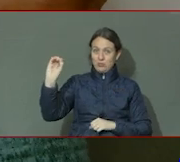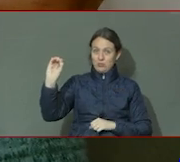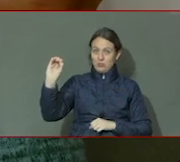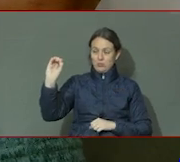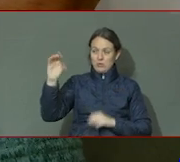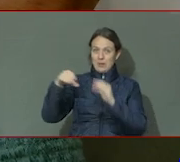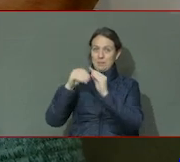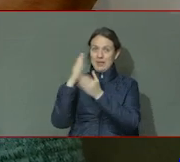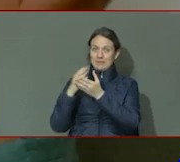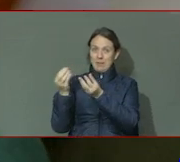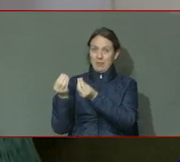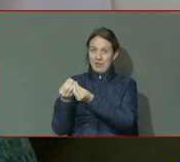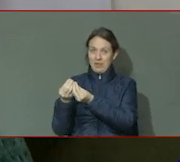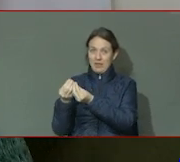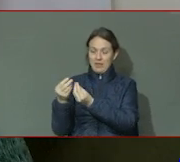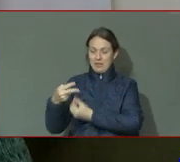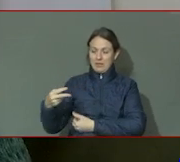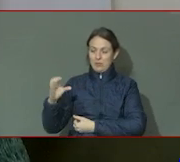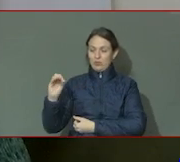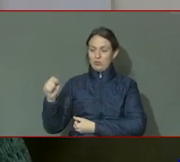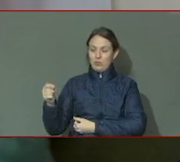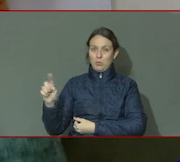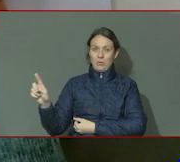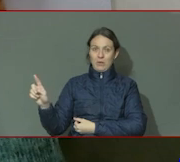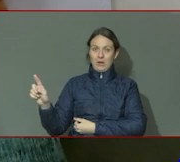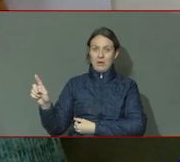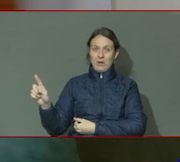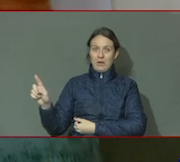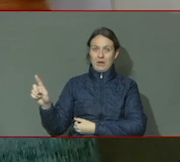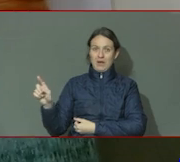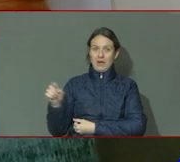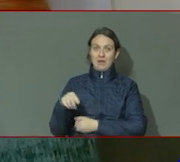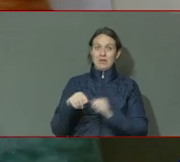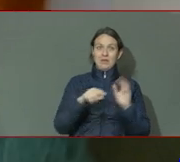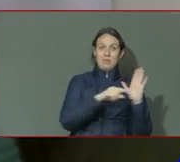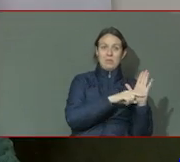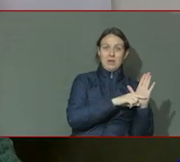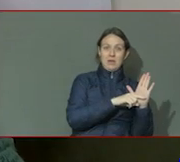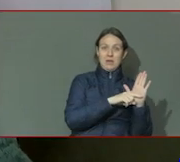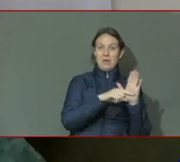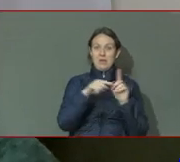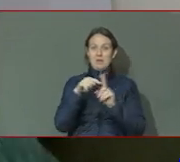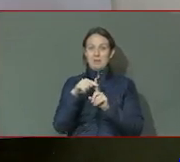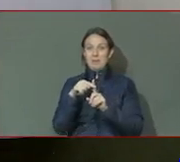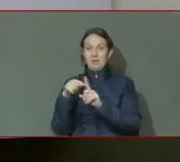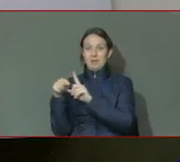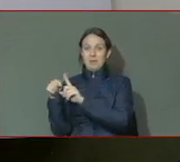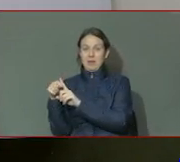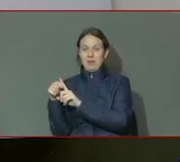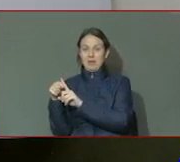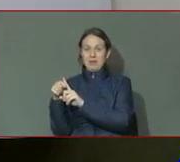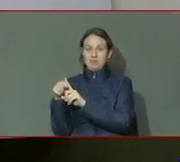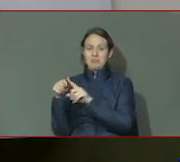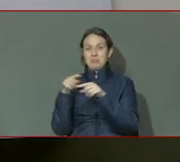and now 0.11. So it is minus plus plus. It's not always in that order.